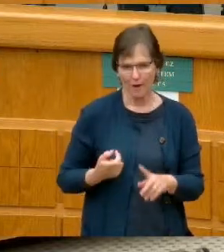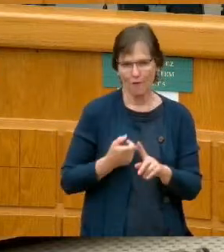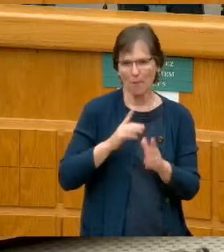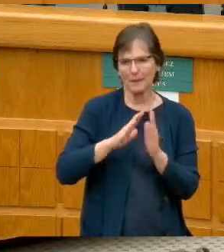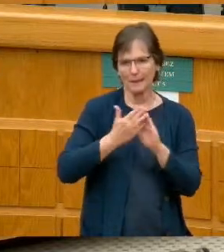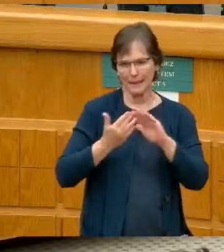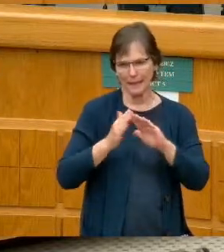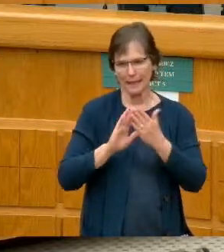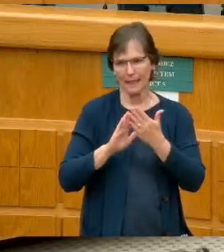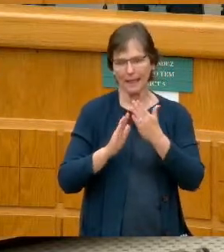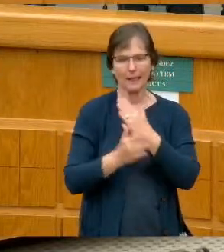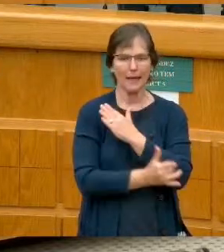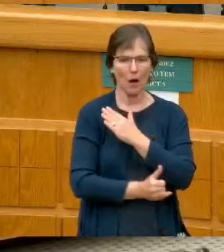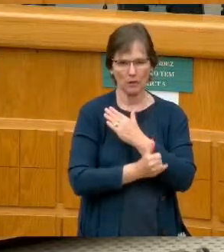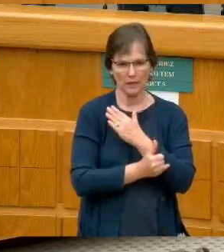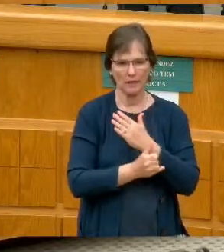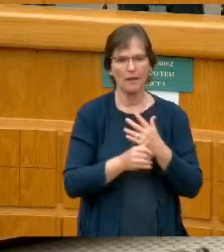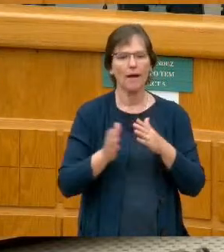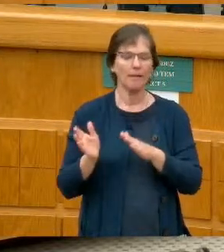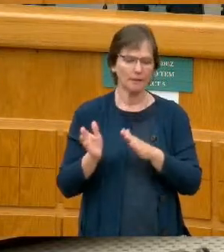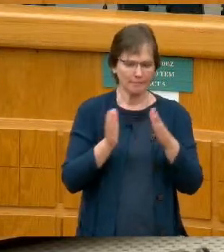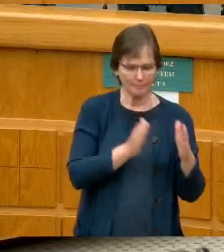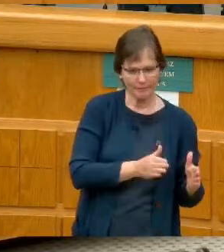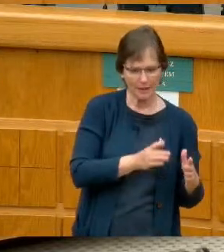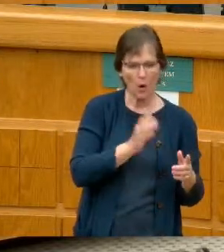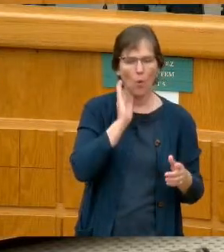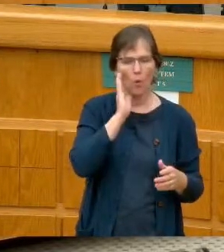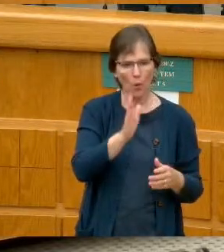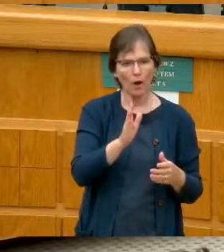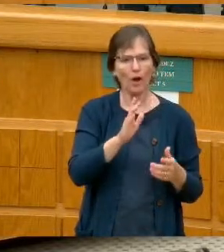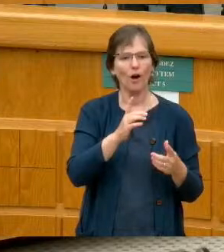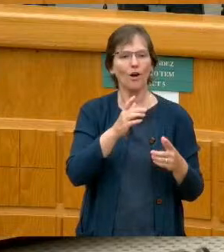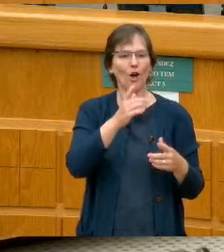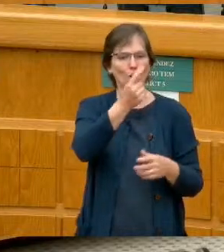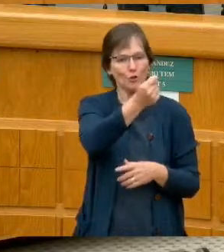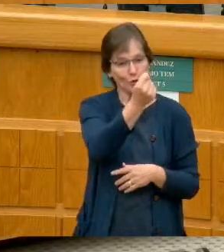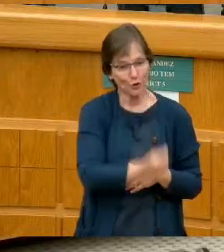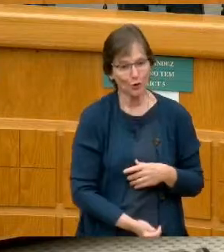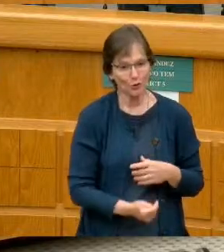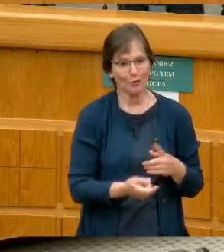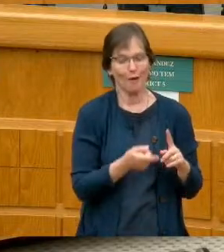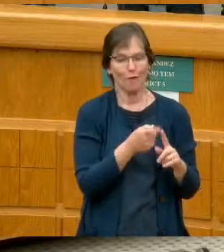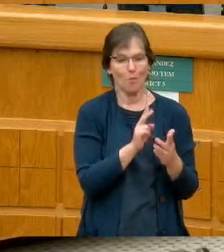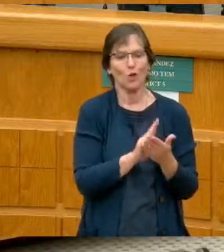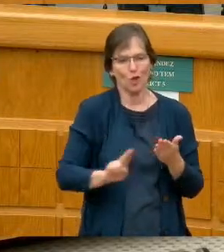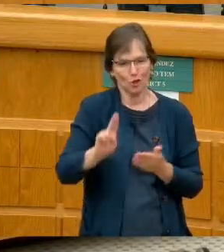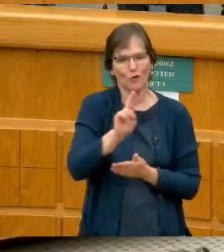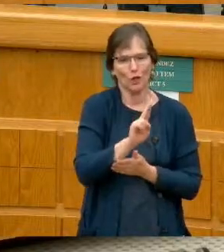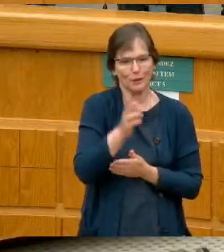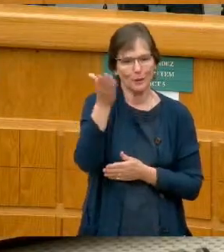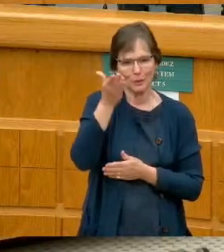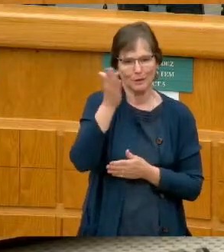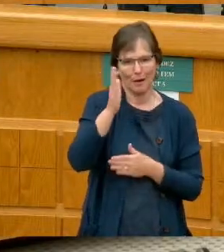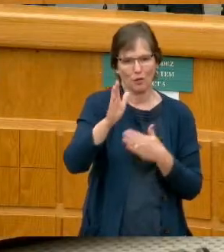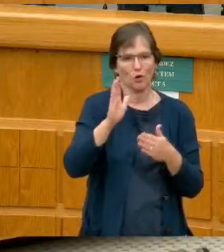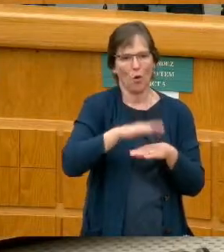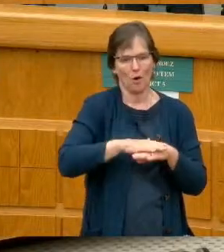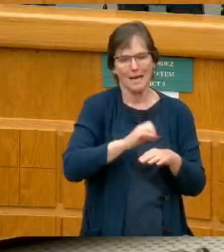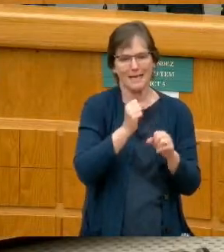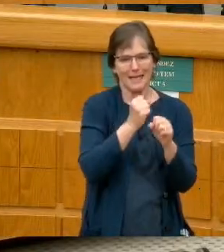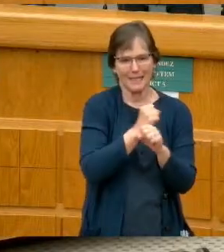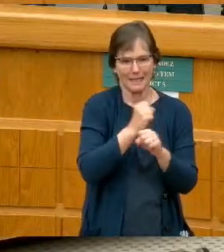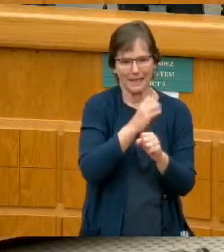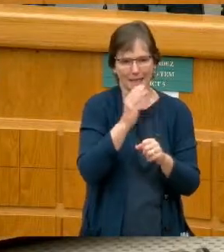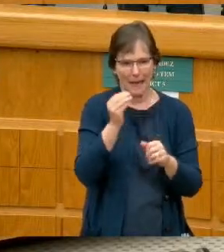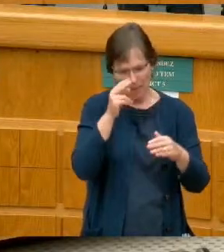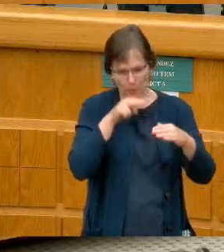okay? So Gabby's going to translate this into Spanish, and then we're going to have Annette Rodriguez, our public health director, come up and speak to us about certain